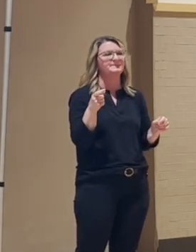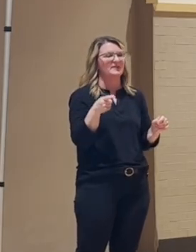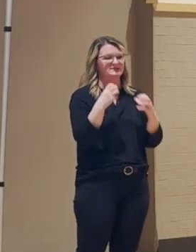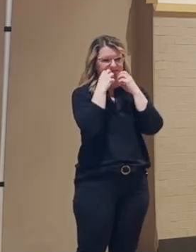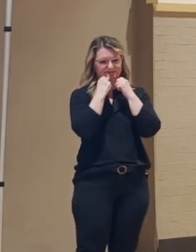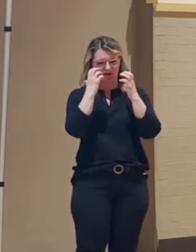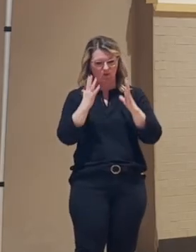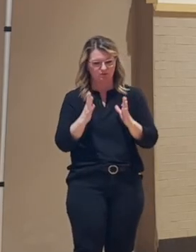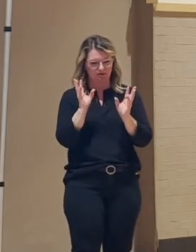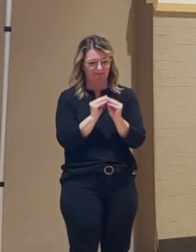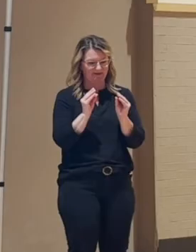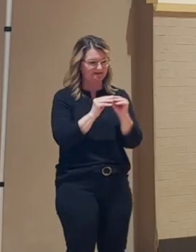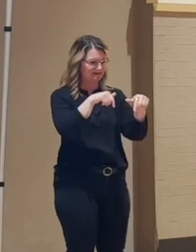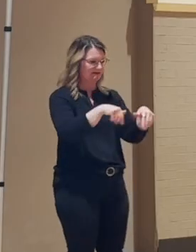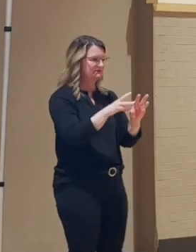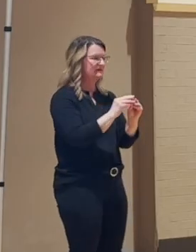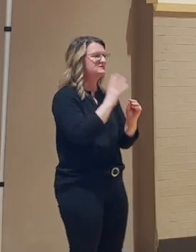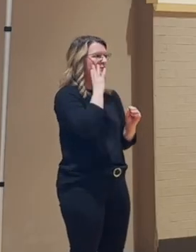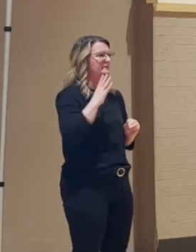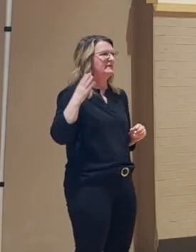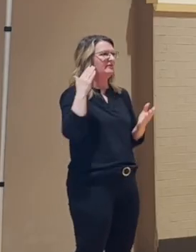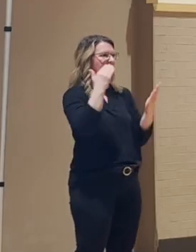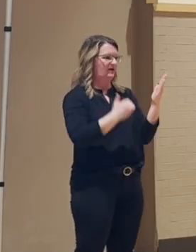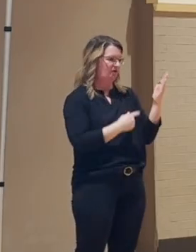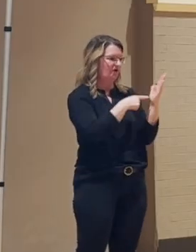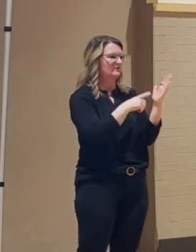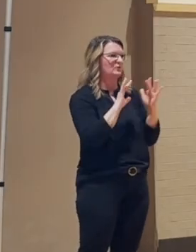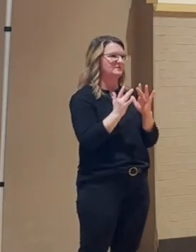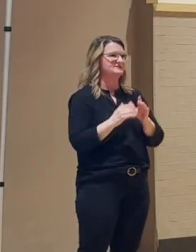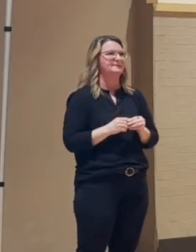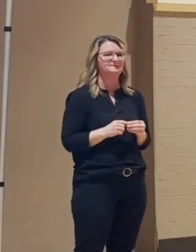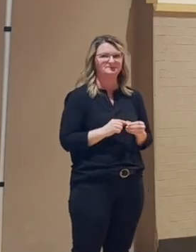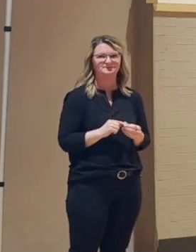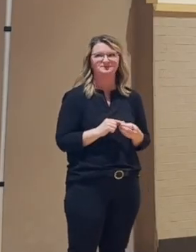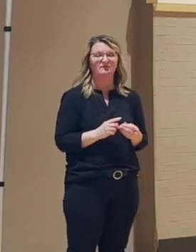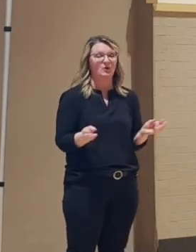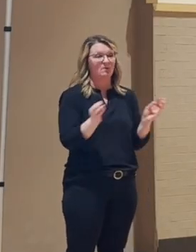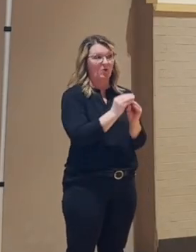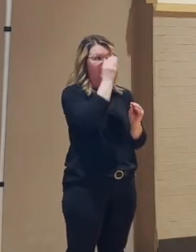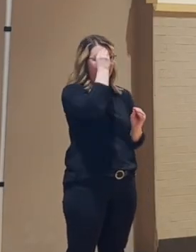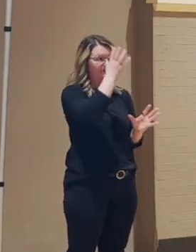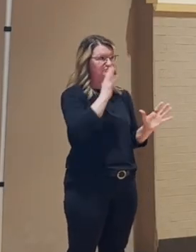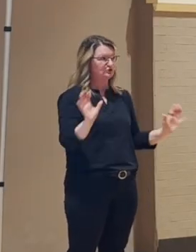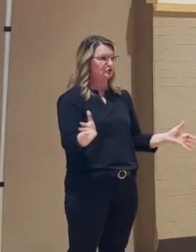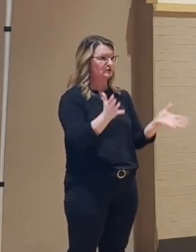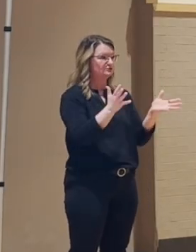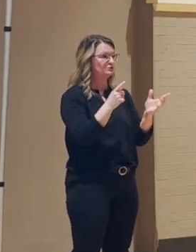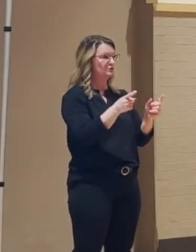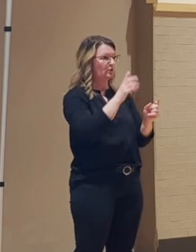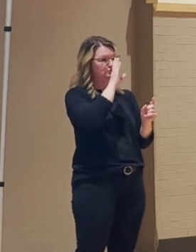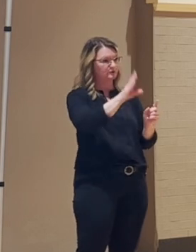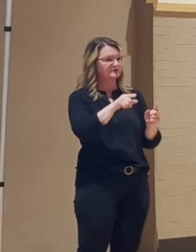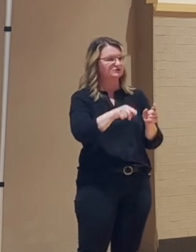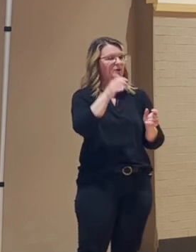stakeholder meetings, these meetings that will be present on that website. For more information, I encourage you to go directly